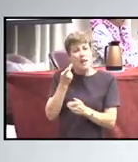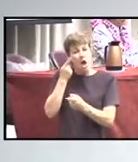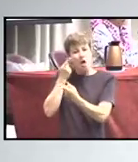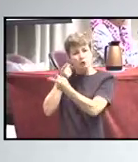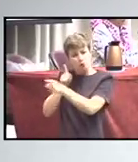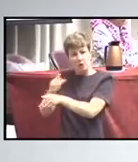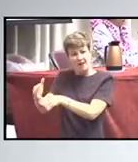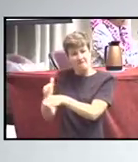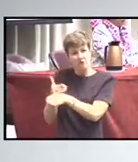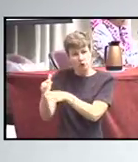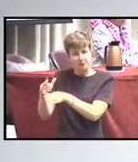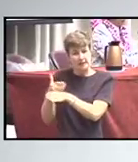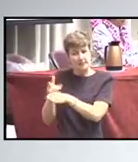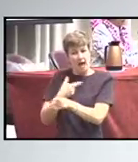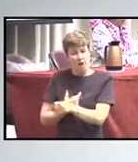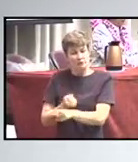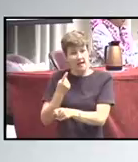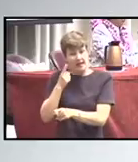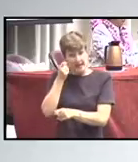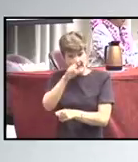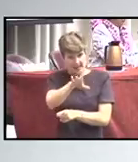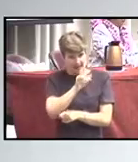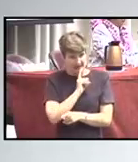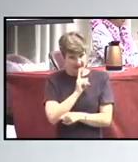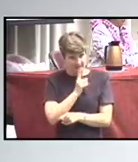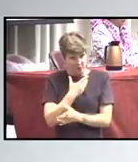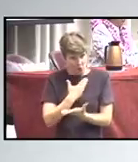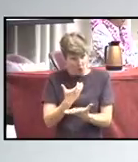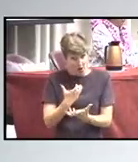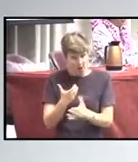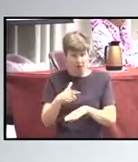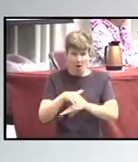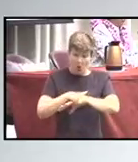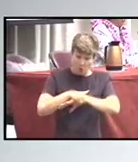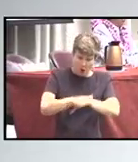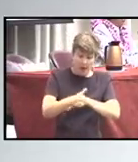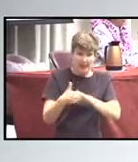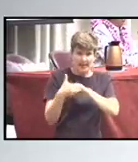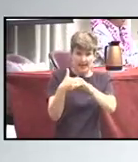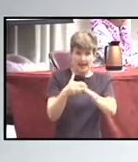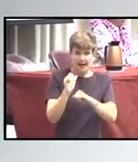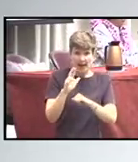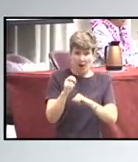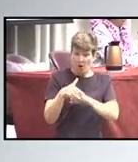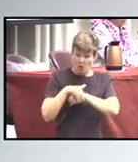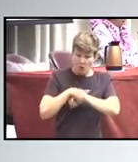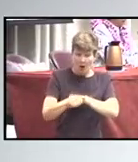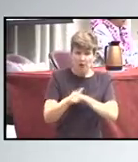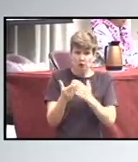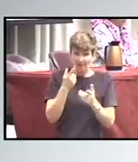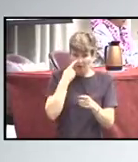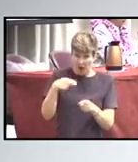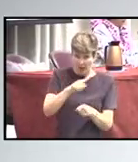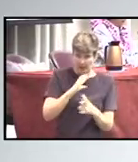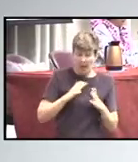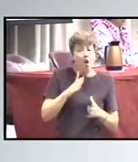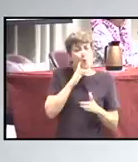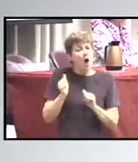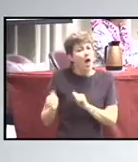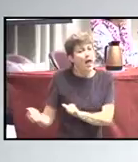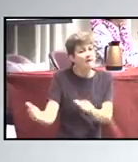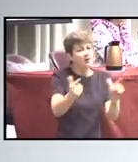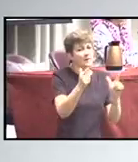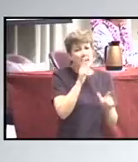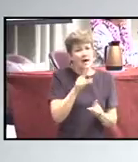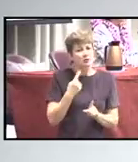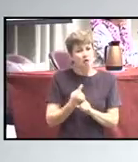in understanding that if we really wanted to bring quality care and quality service to our clients, we want it for everybody, not just